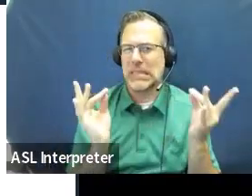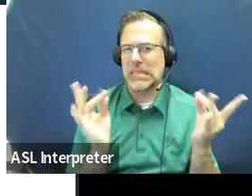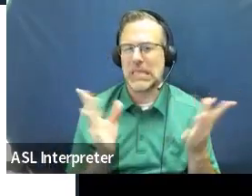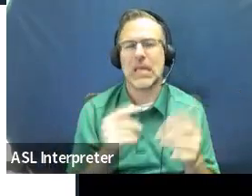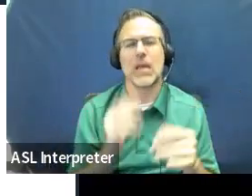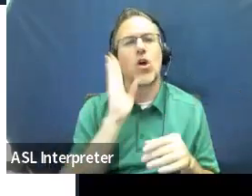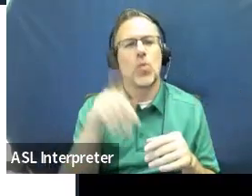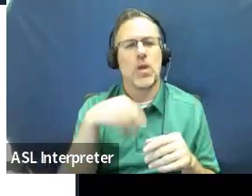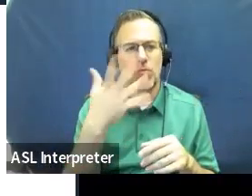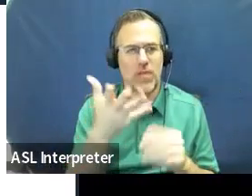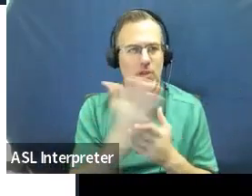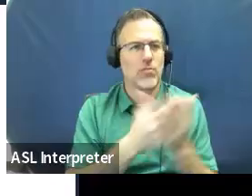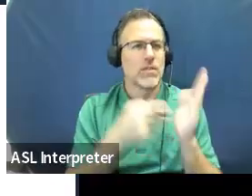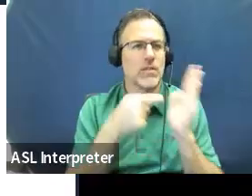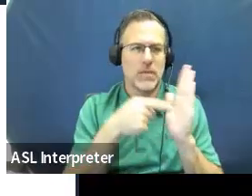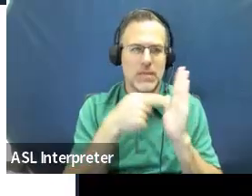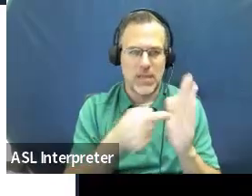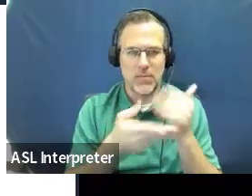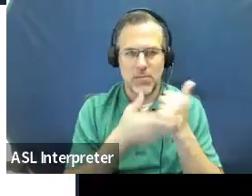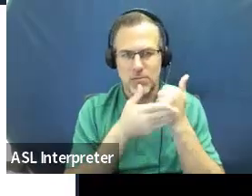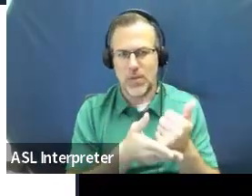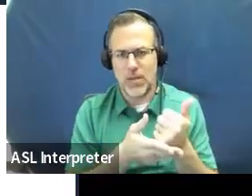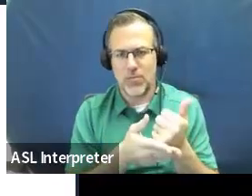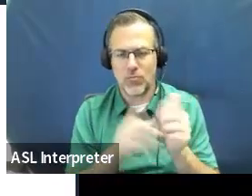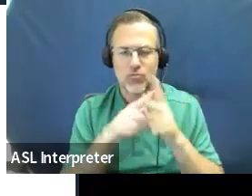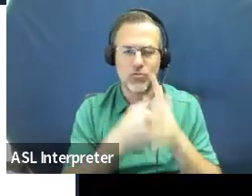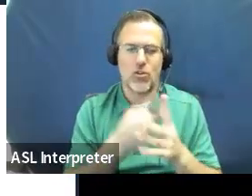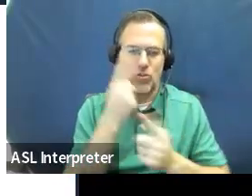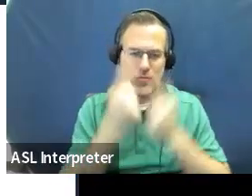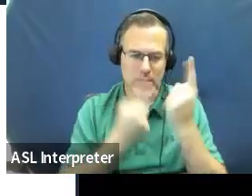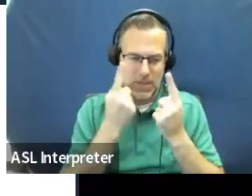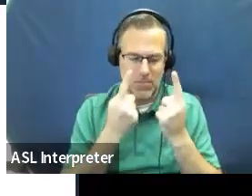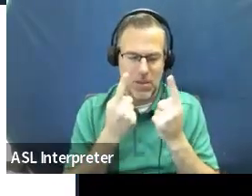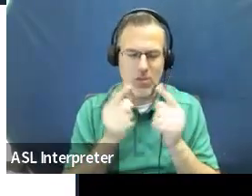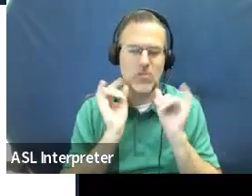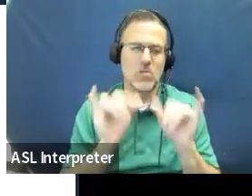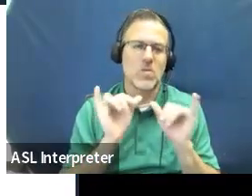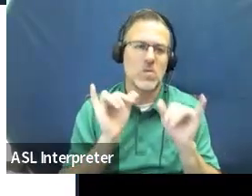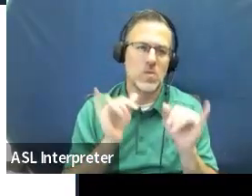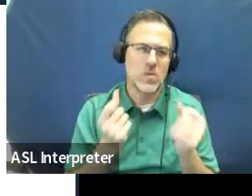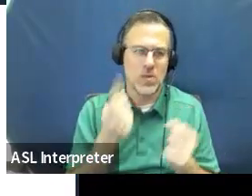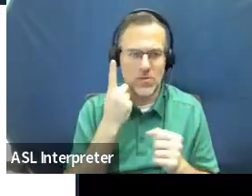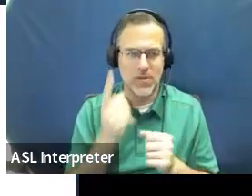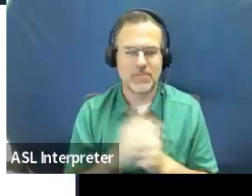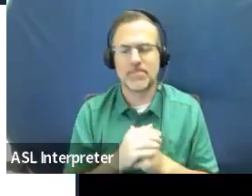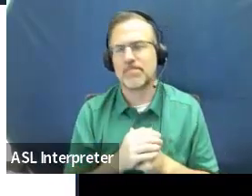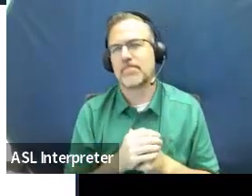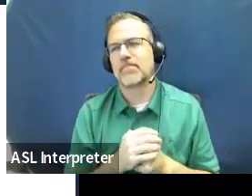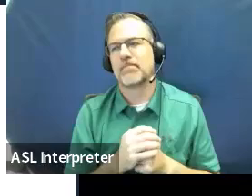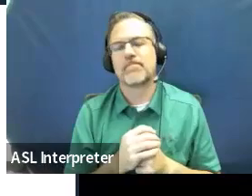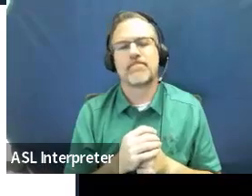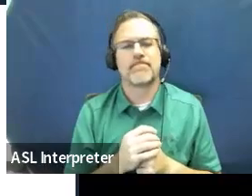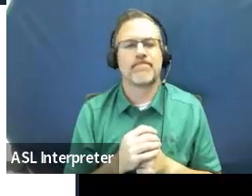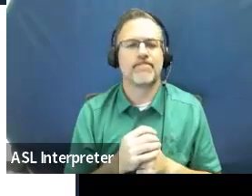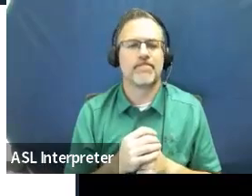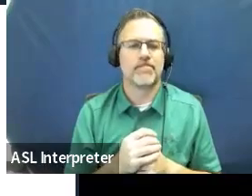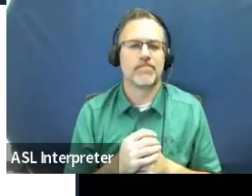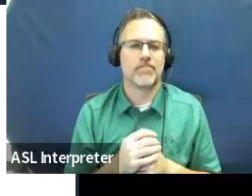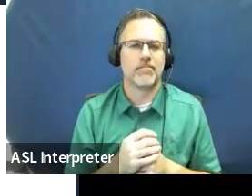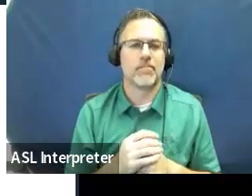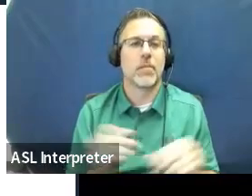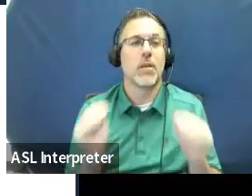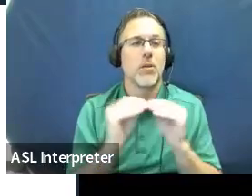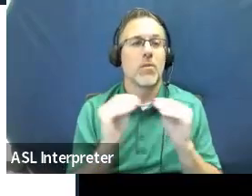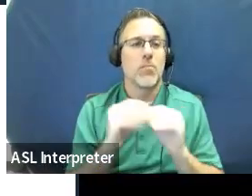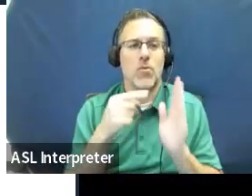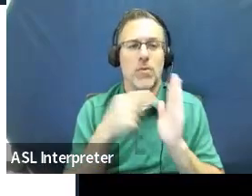some examples to try to get, you know, help you think about where to start. So here are some more examples.